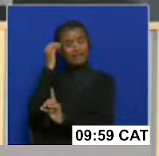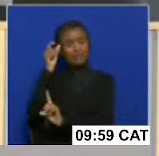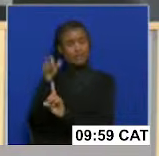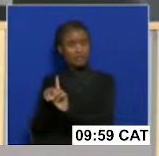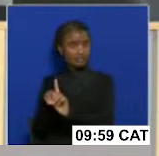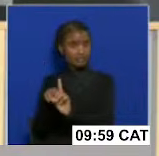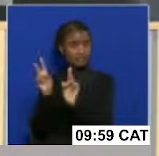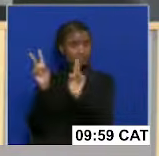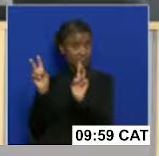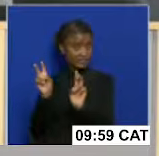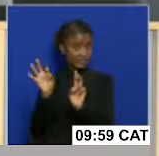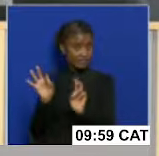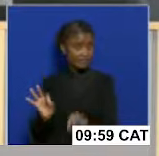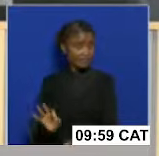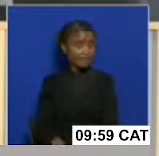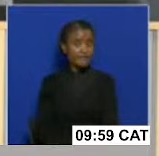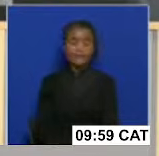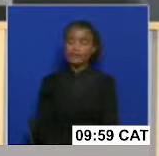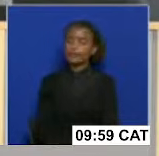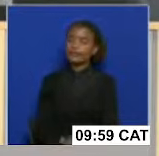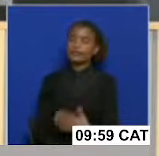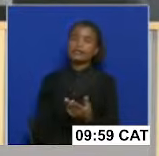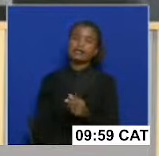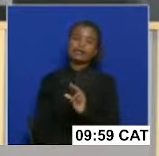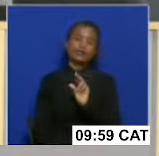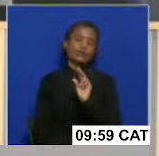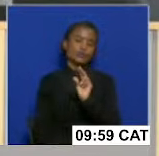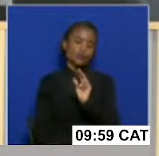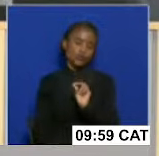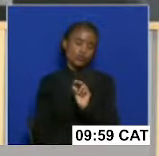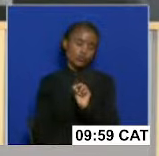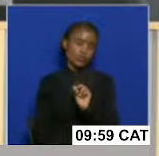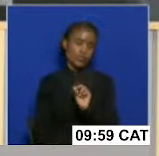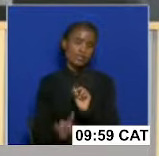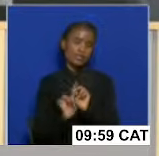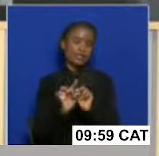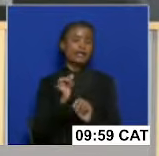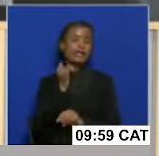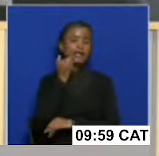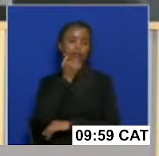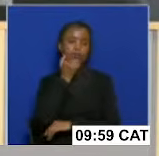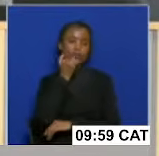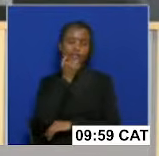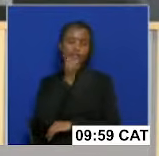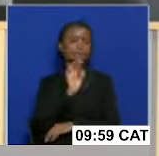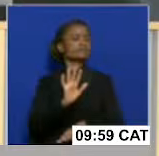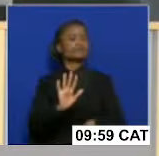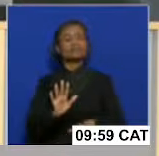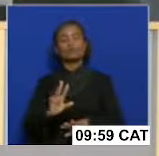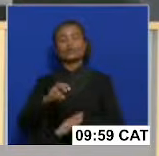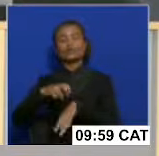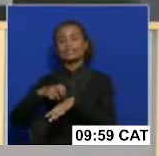No, but okay, no, my apology to call him the informer. No need to apologize, just